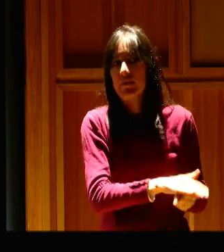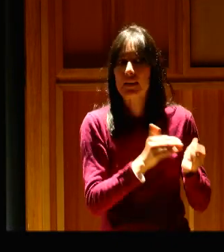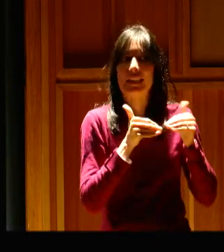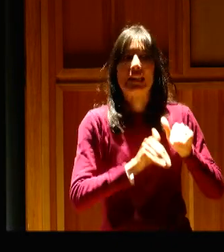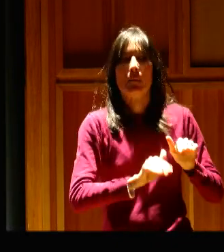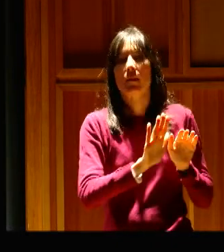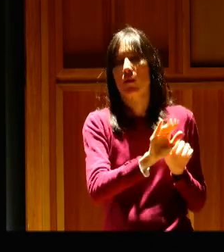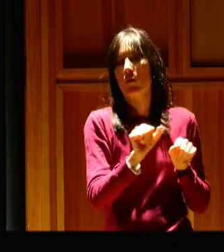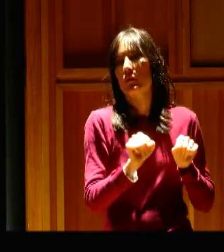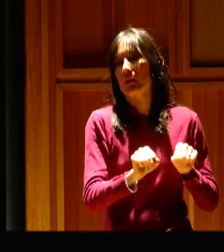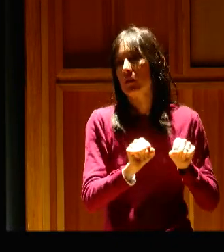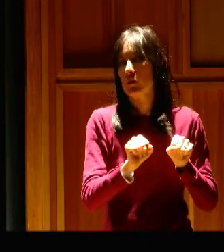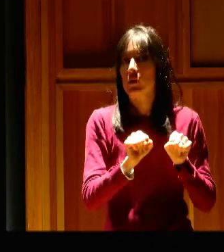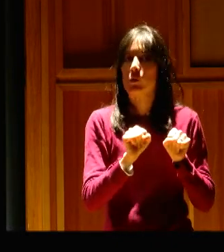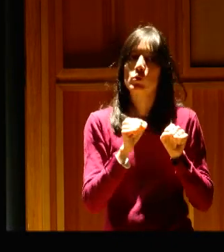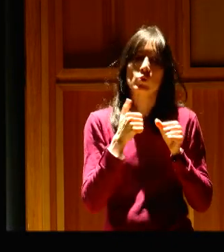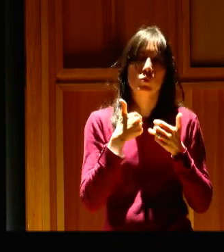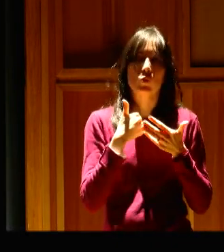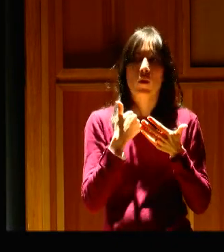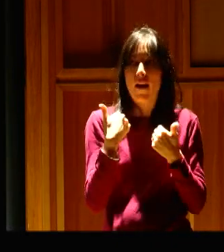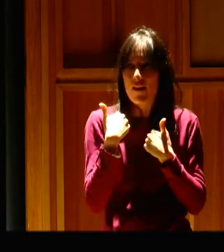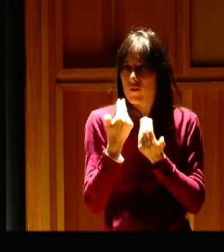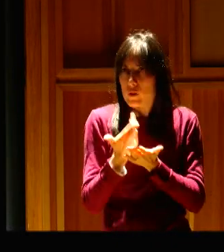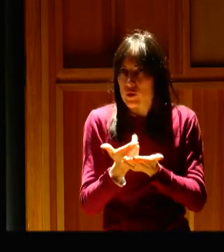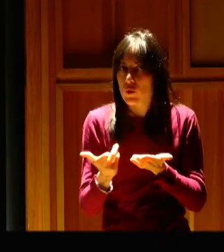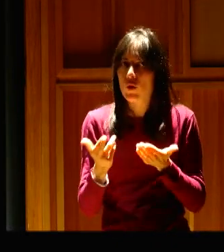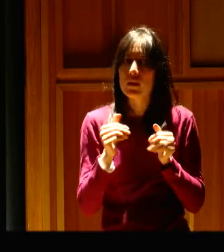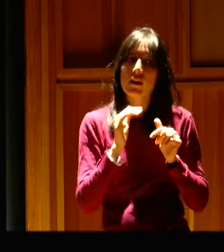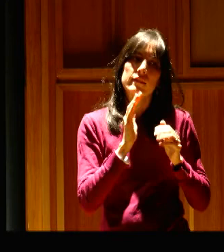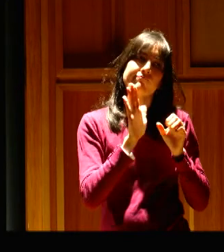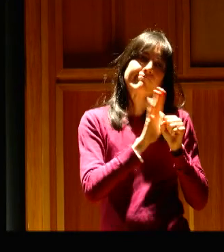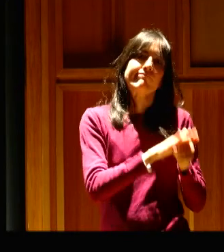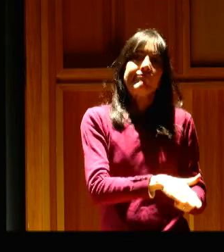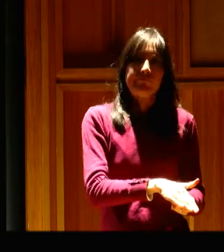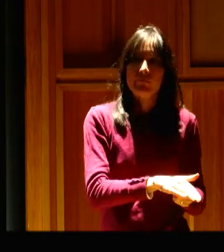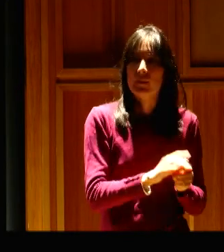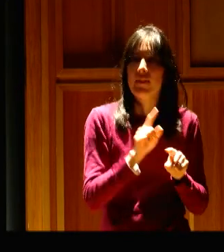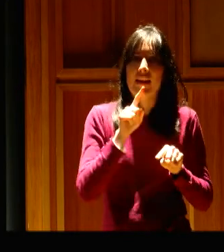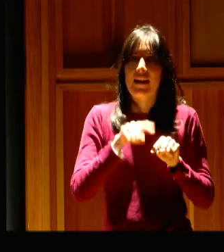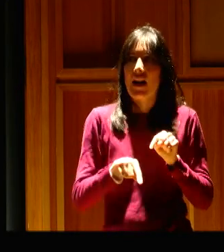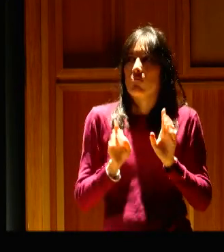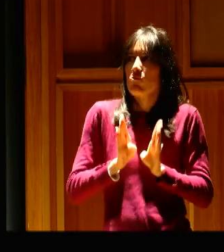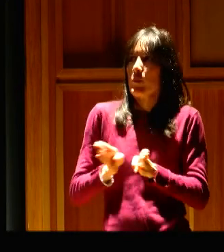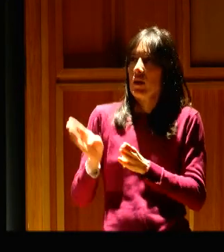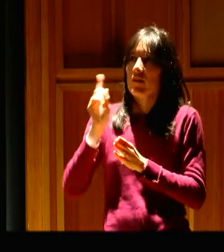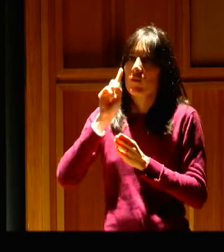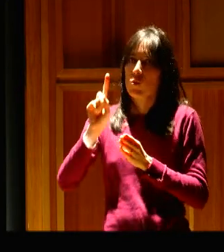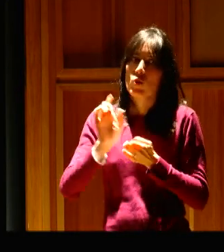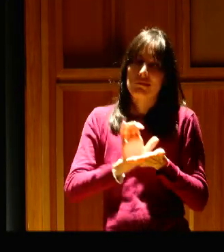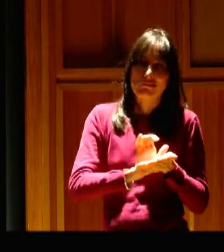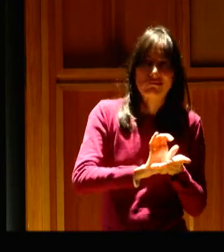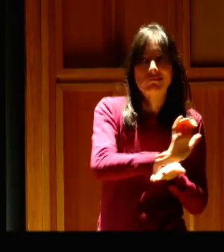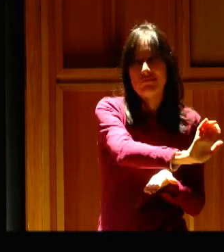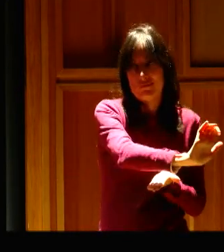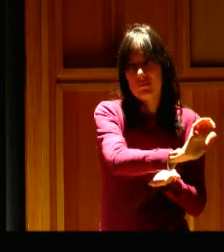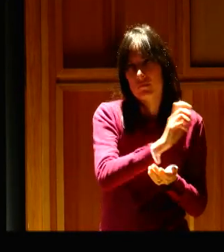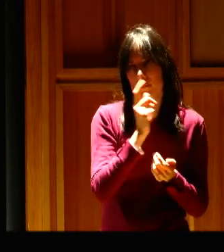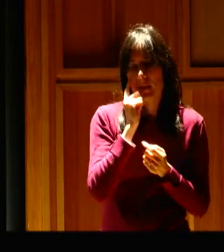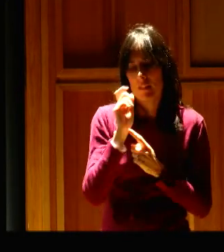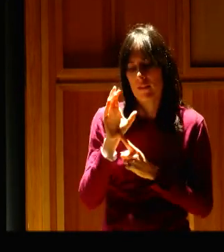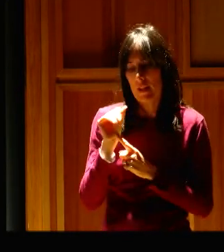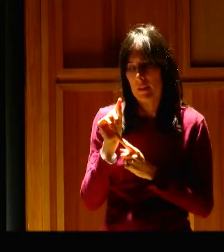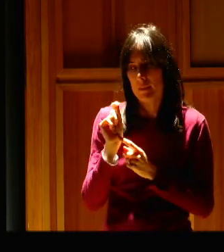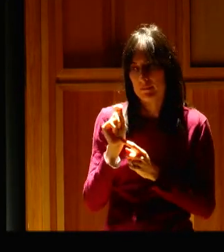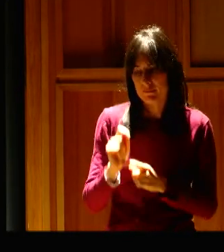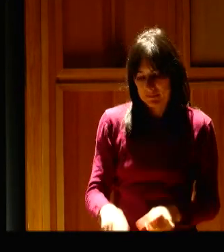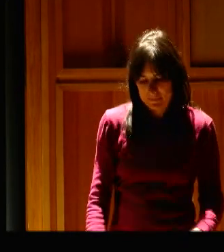create resources to respond to and prepare for forced displacement and migration from climate impacts.